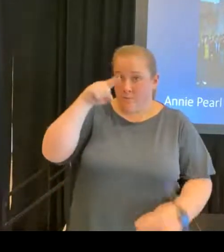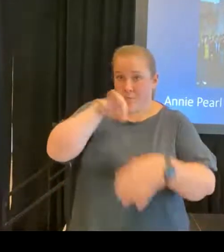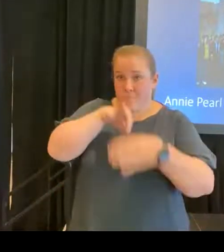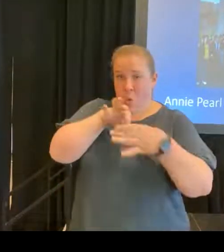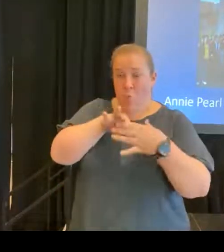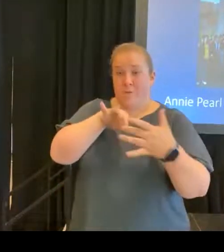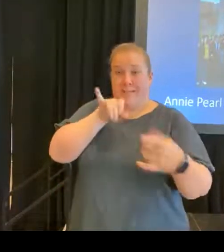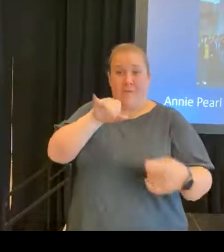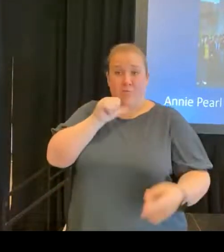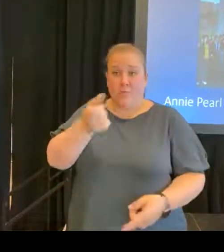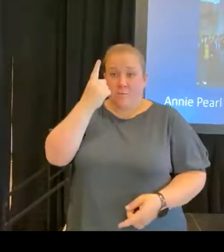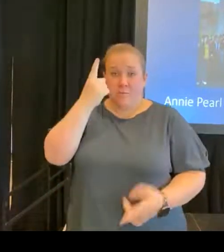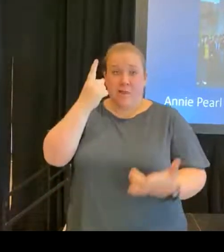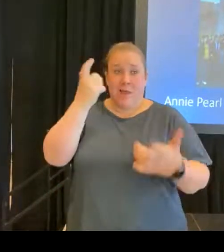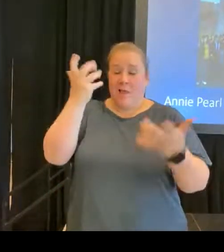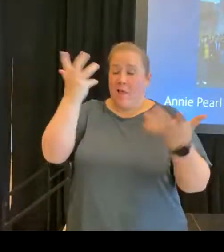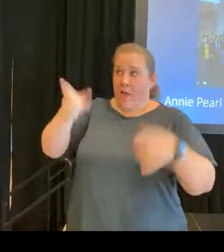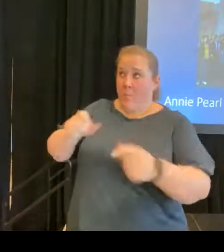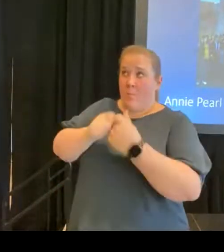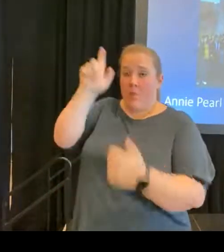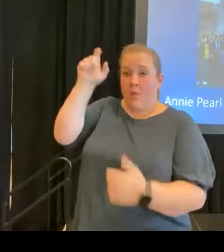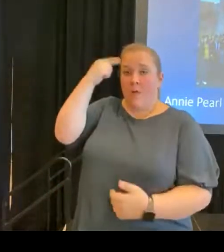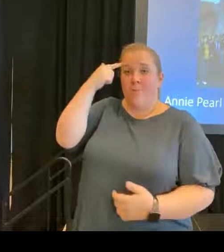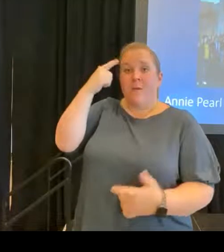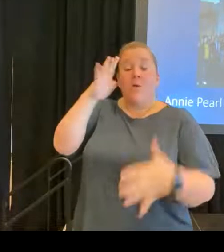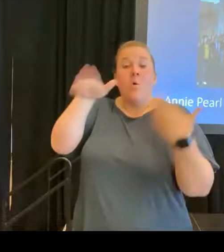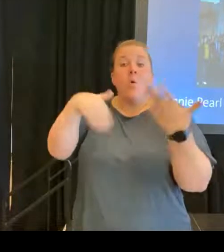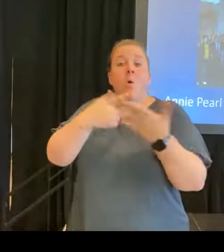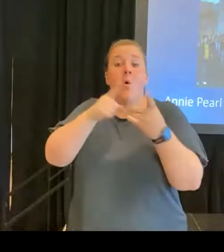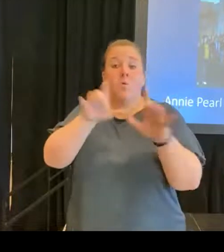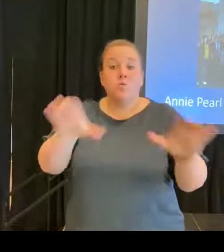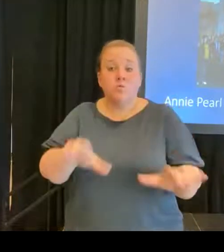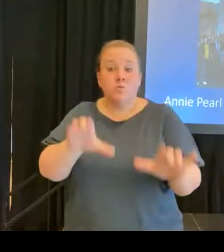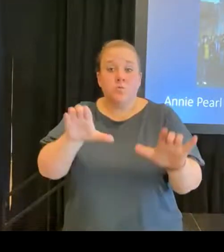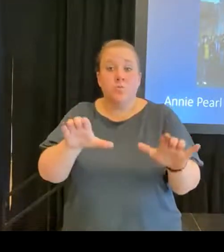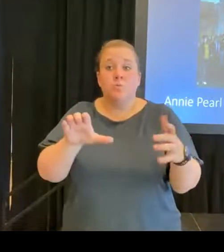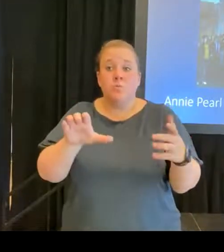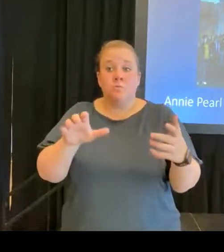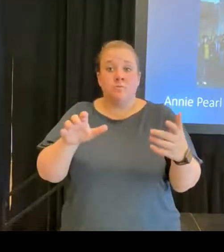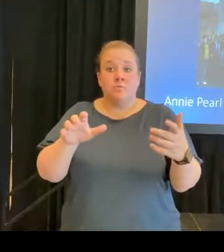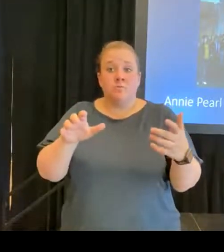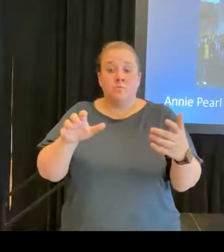what happens with the government, everything that you do